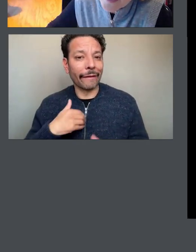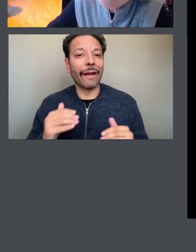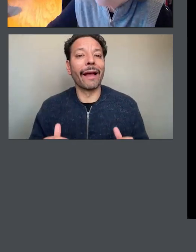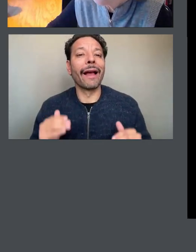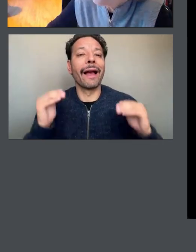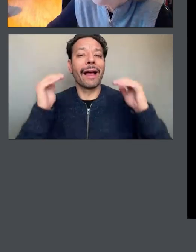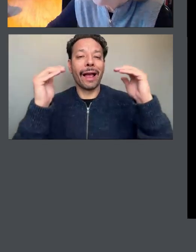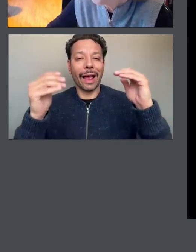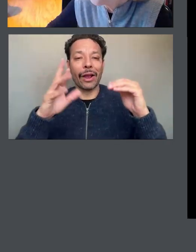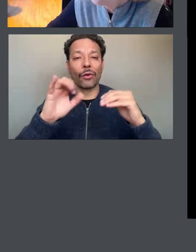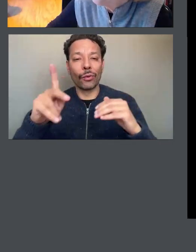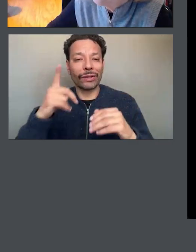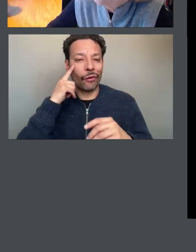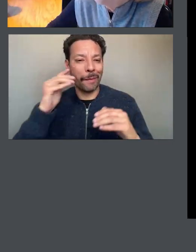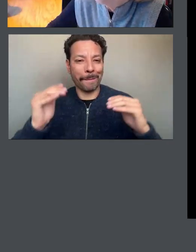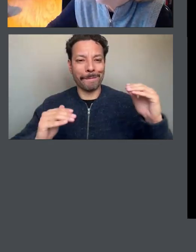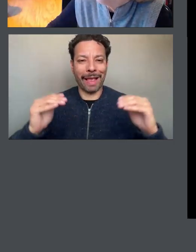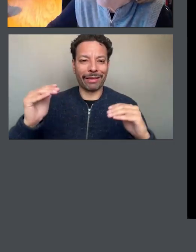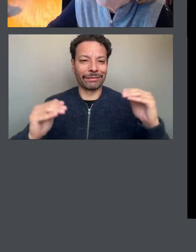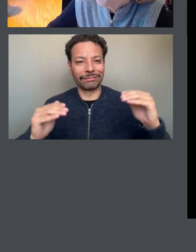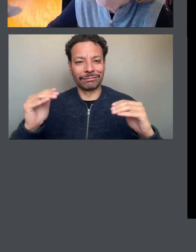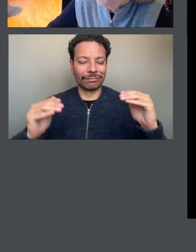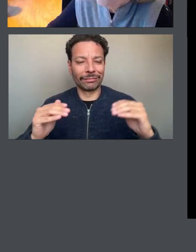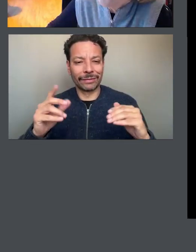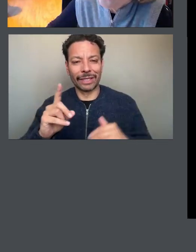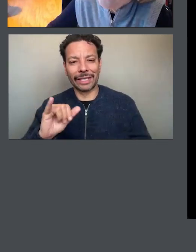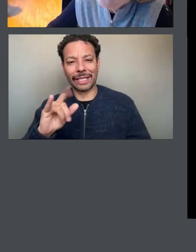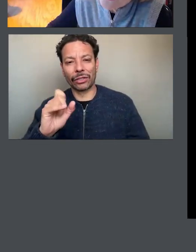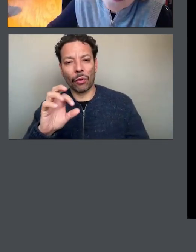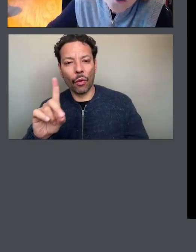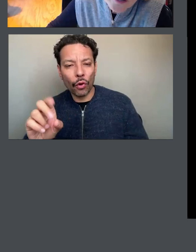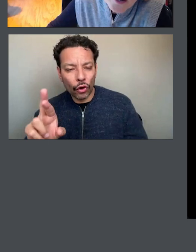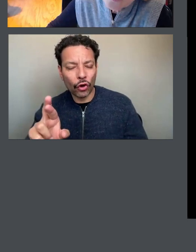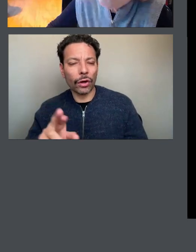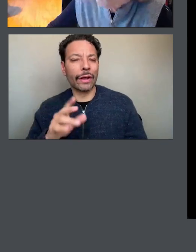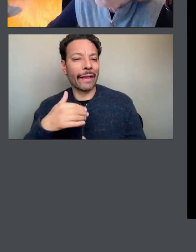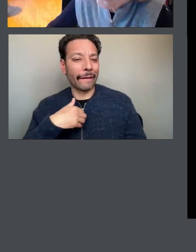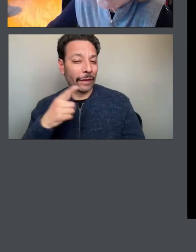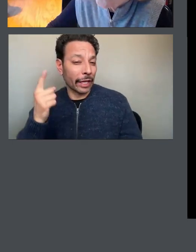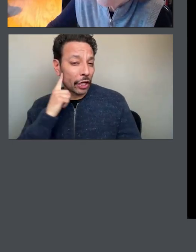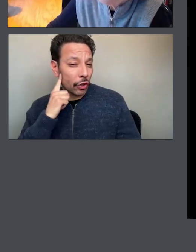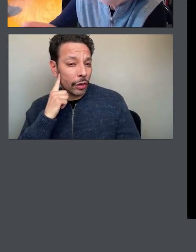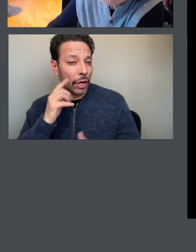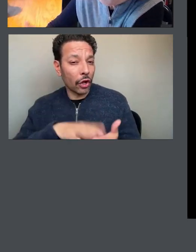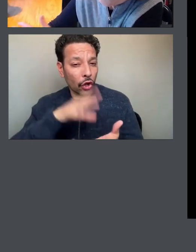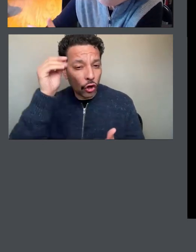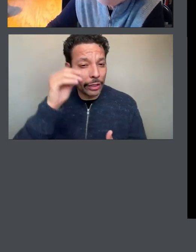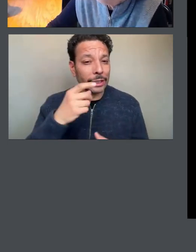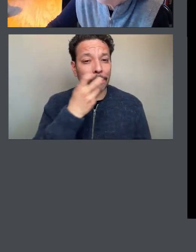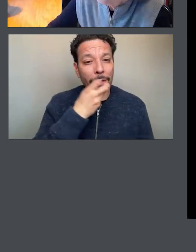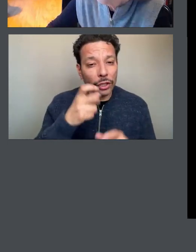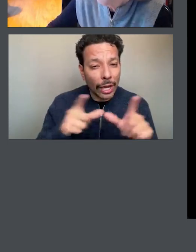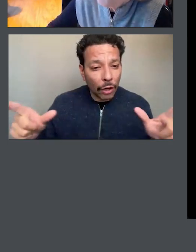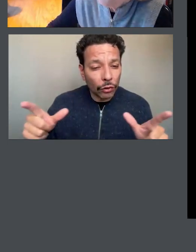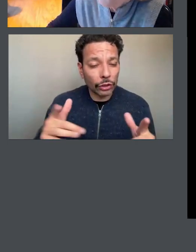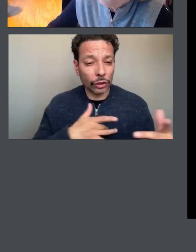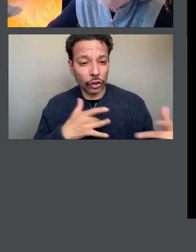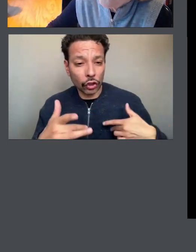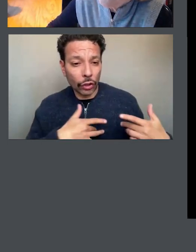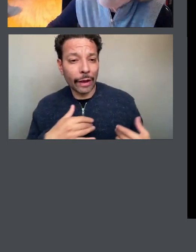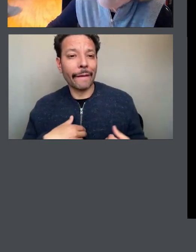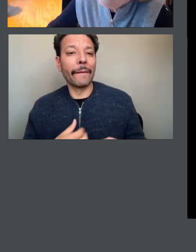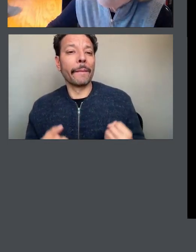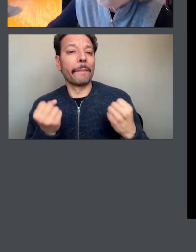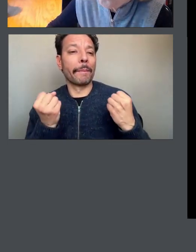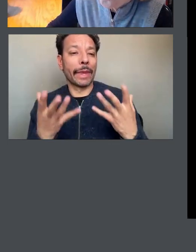for balance disorders. Are there hearing, learning, or speech and language concerns? And then there's a number of